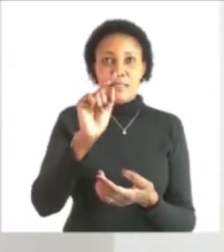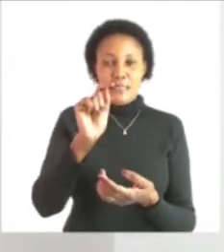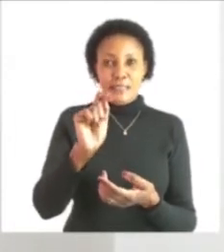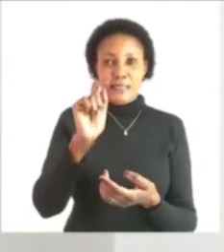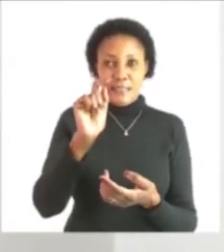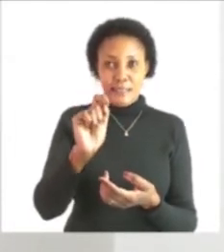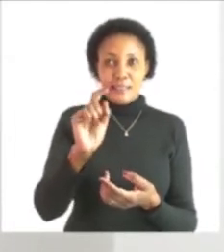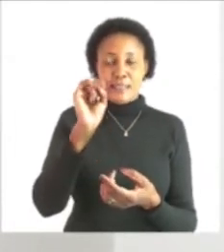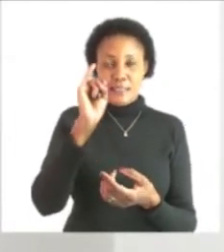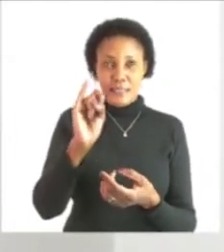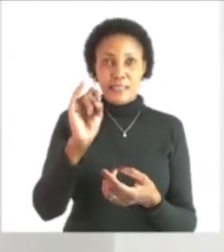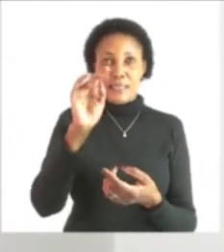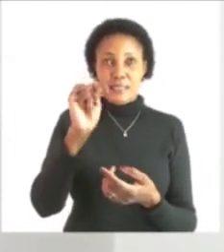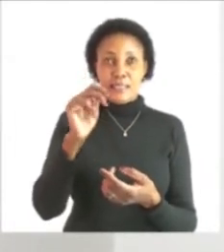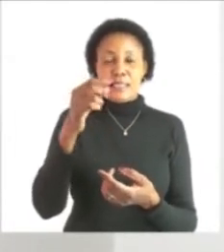Flying.